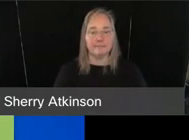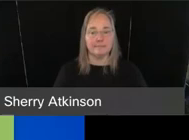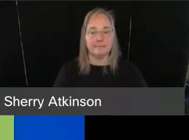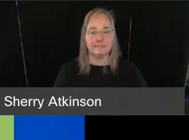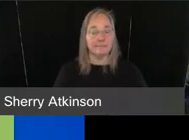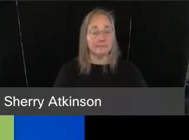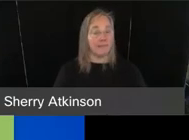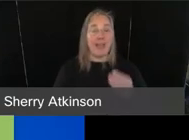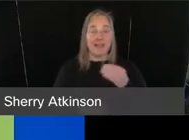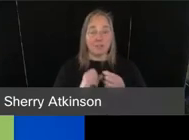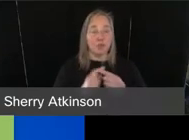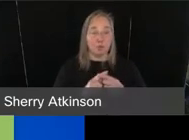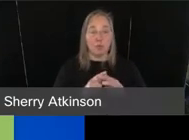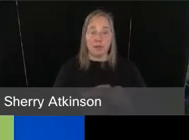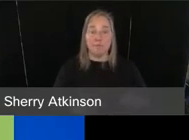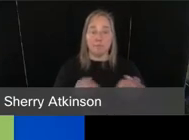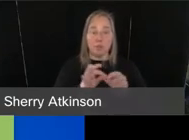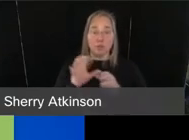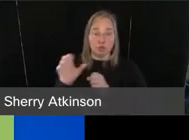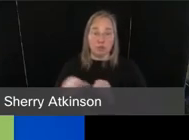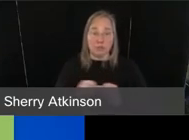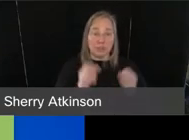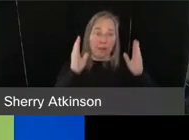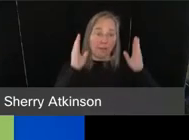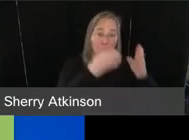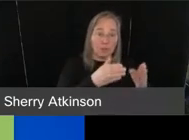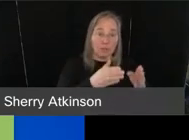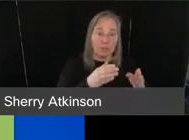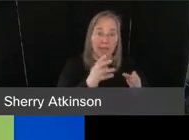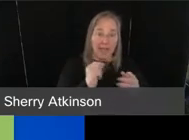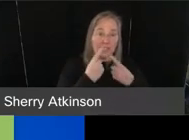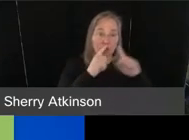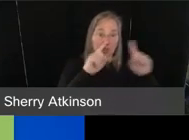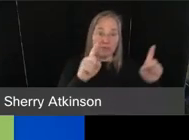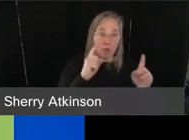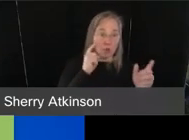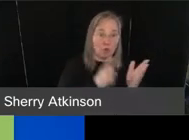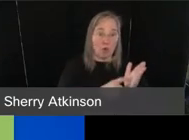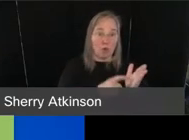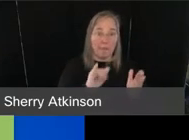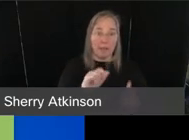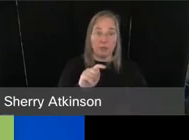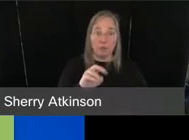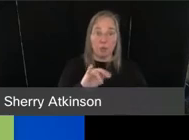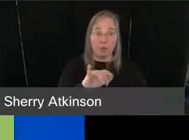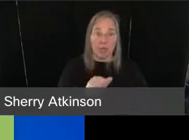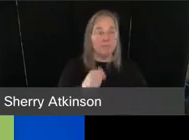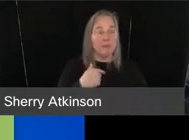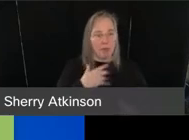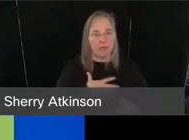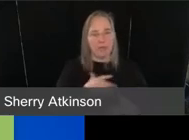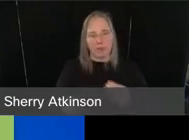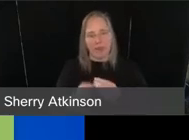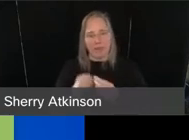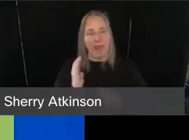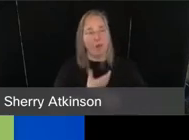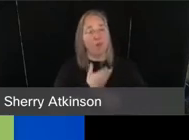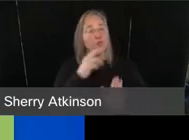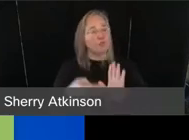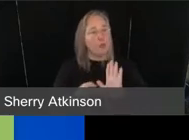In addition to the key strategic focuses and achievements noted by Tonya, I would like to add that our role in the